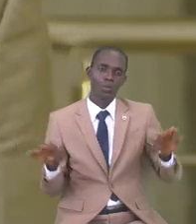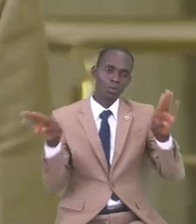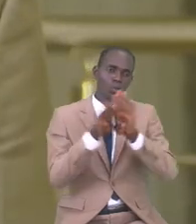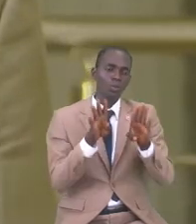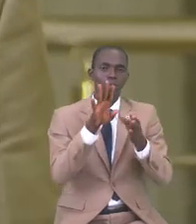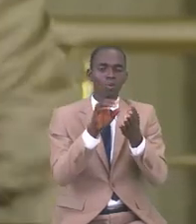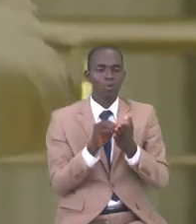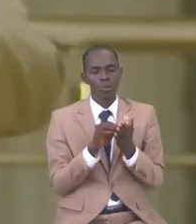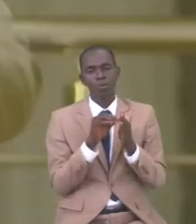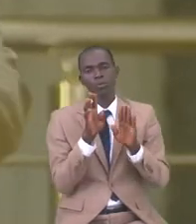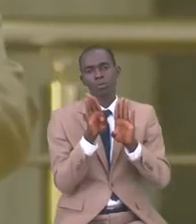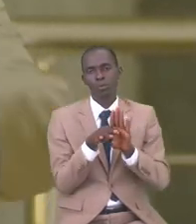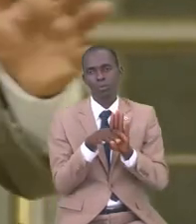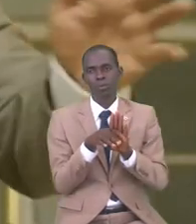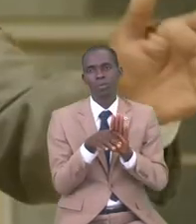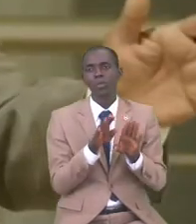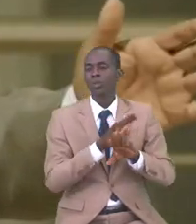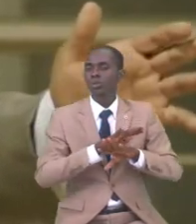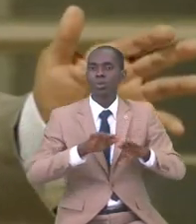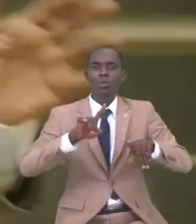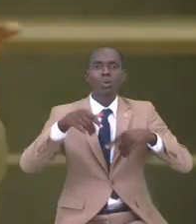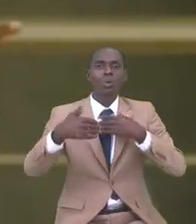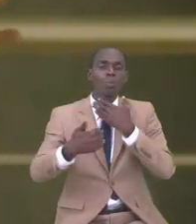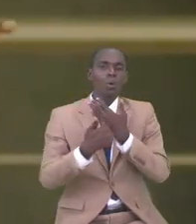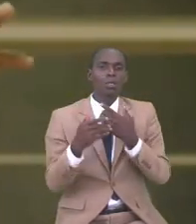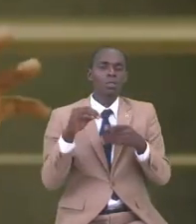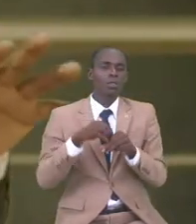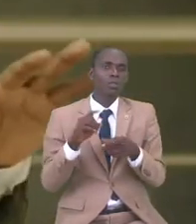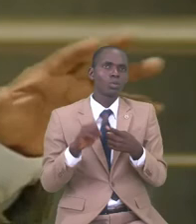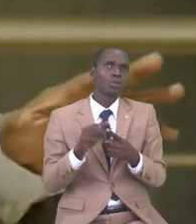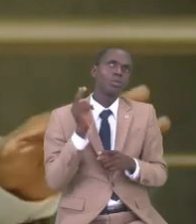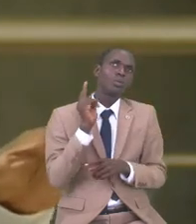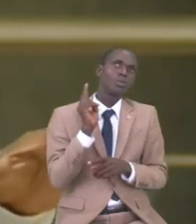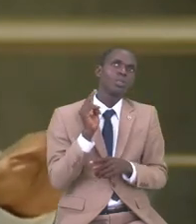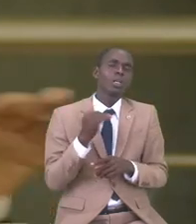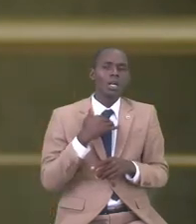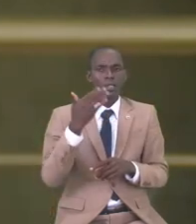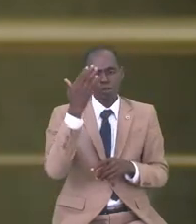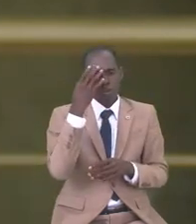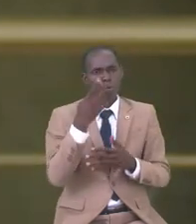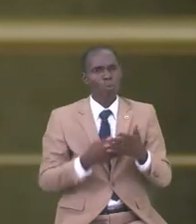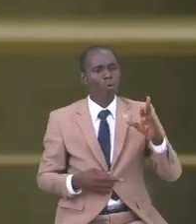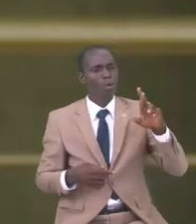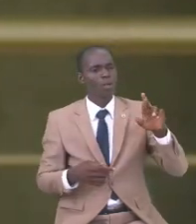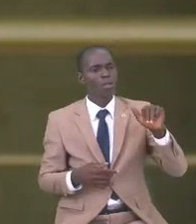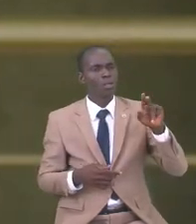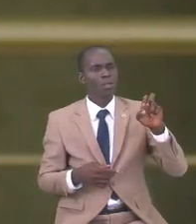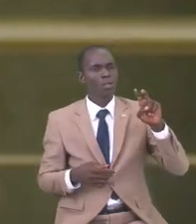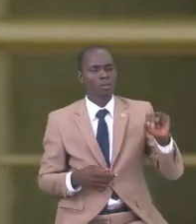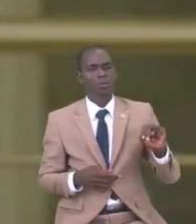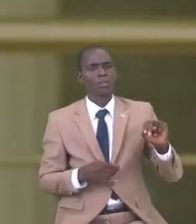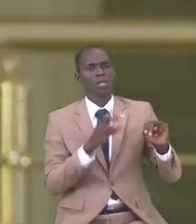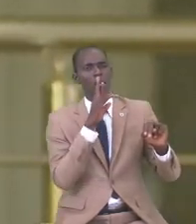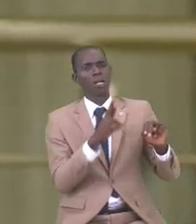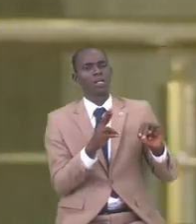door. Don't go back into history and know what ravens are to lock your own door.